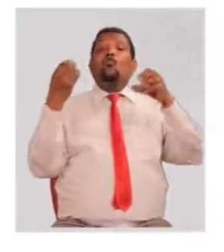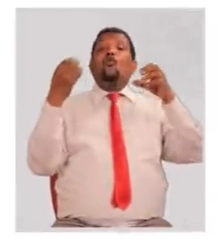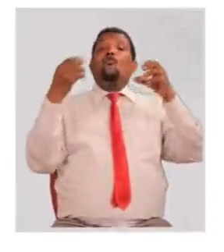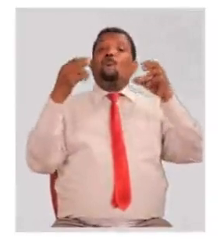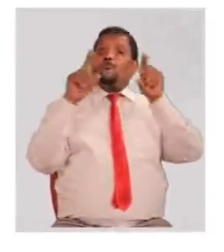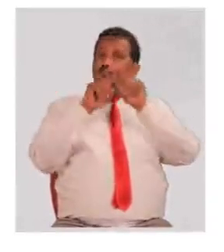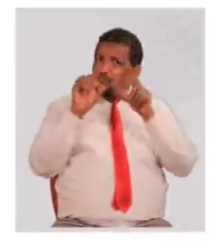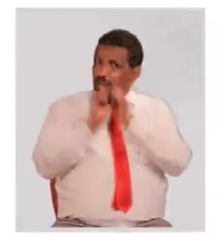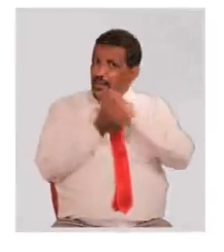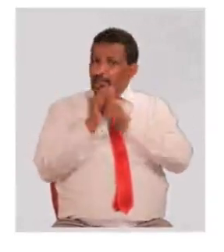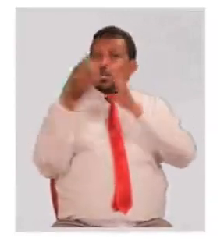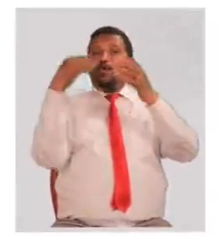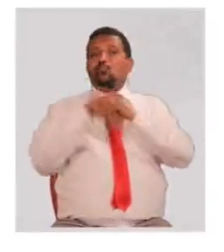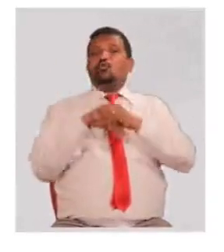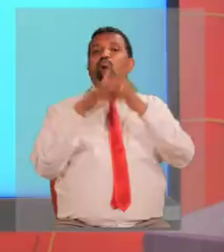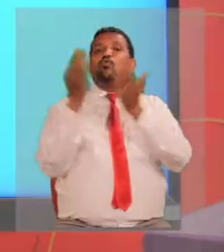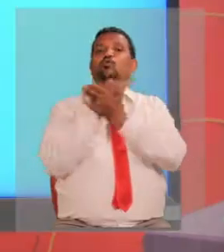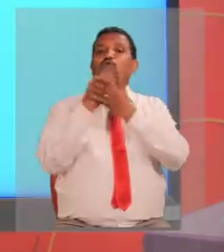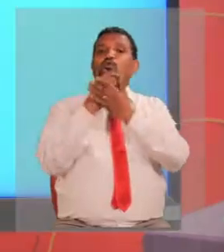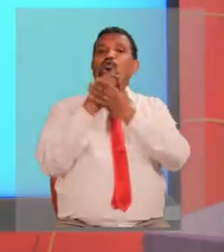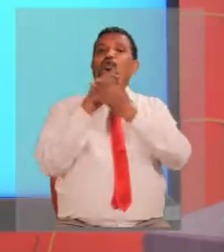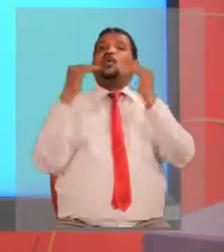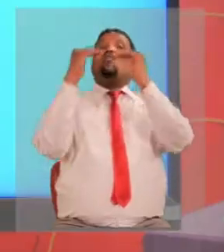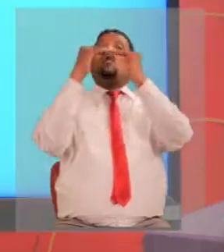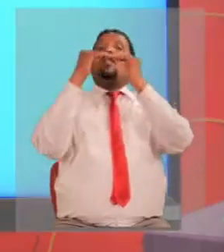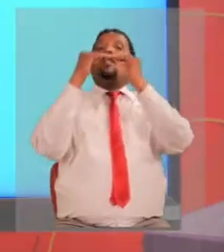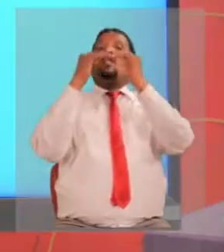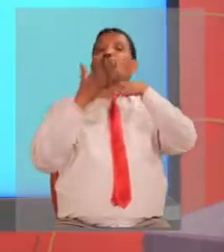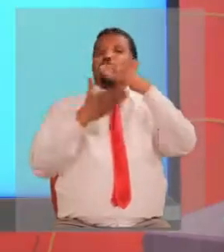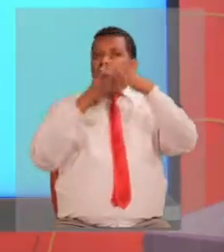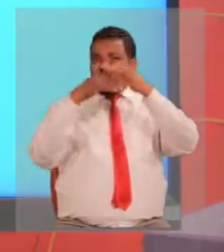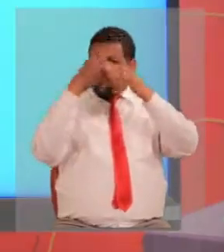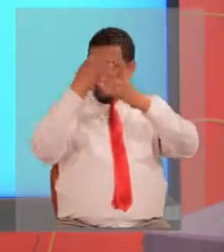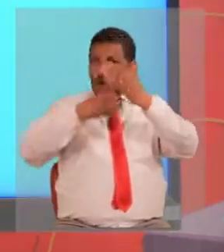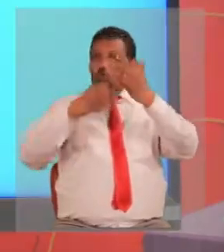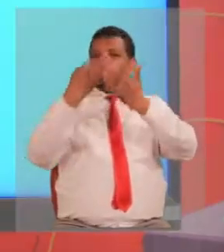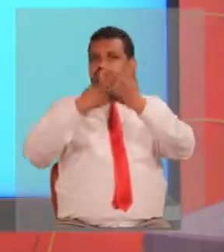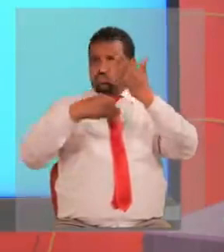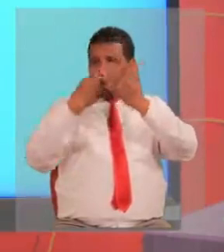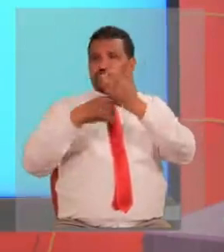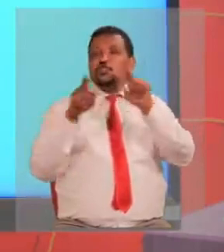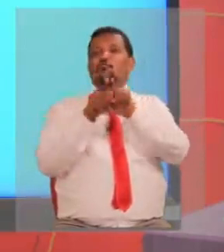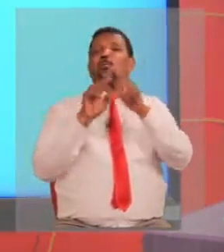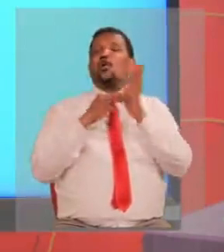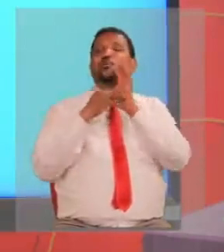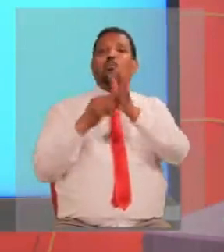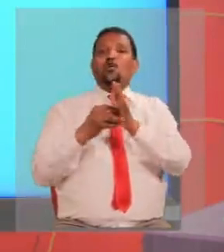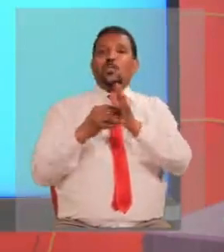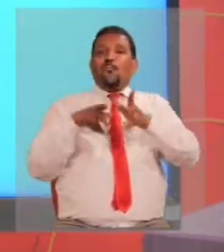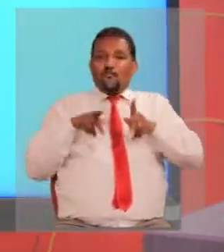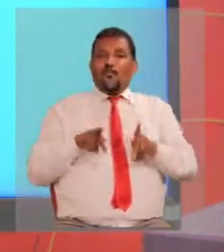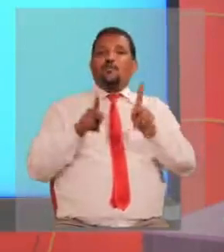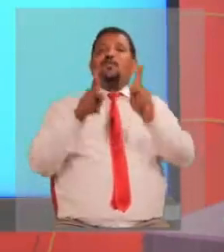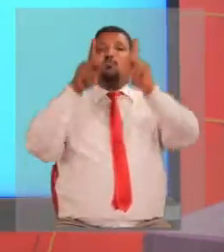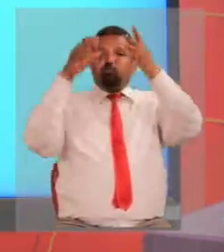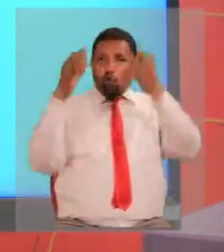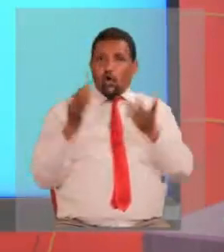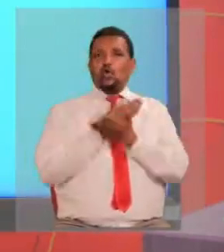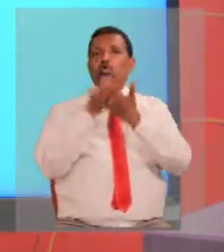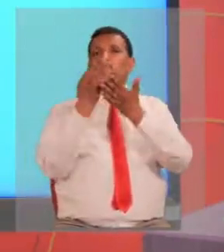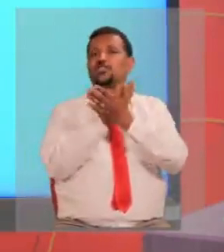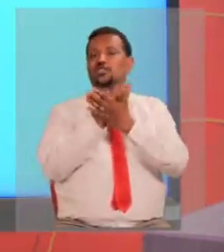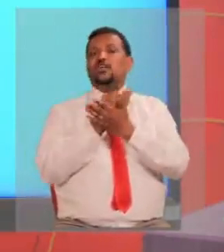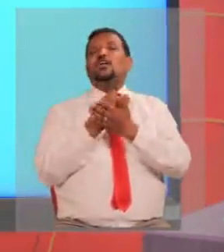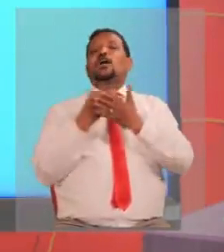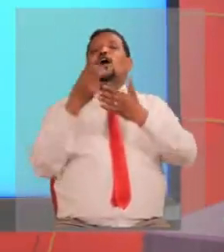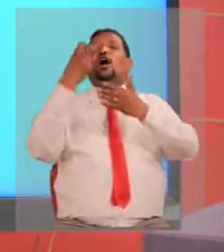producer equal level of outputs. In the following model, the farmer produces